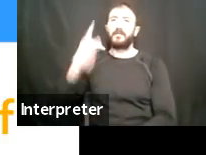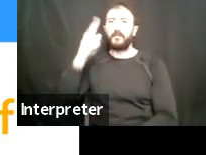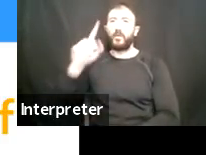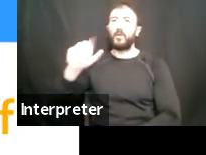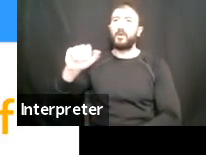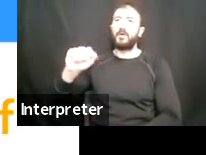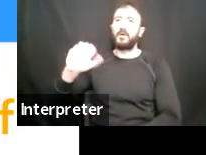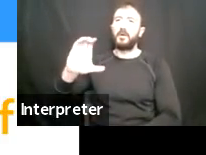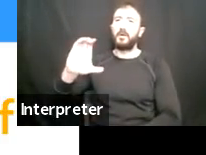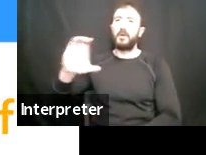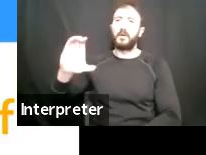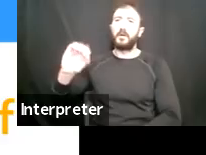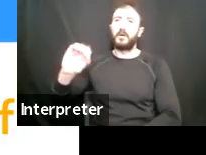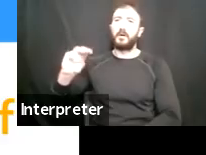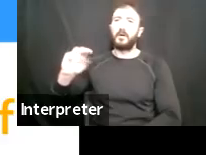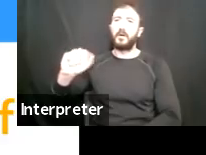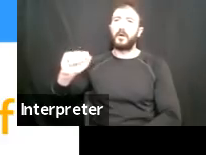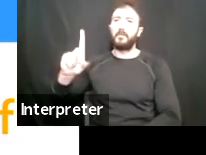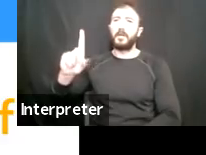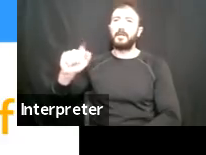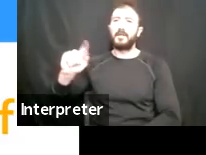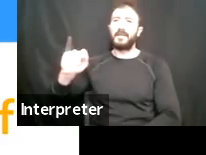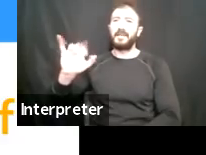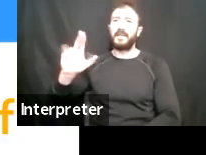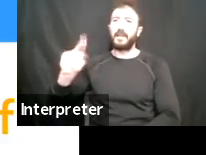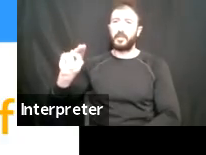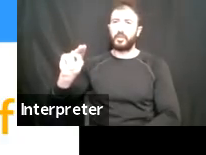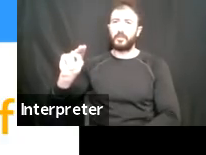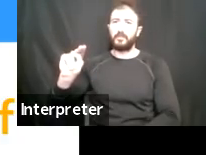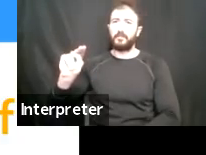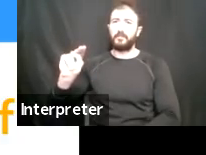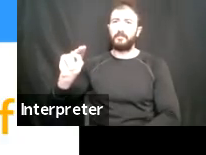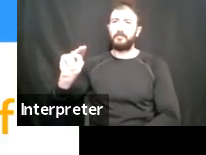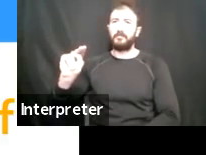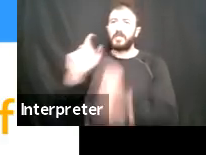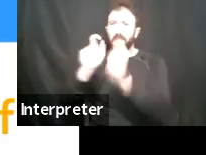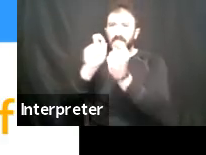use of leave options and COVID specific resources.